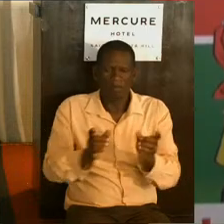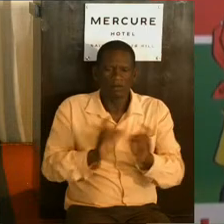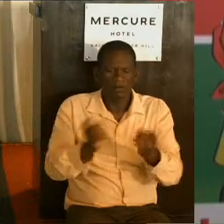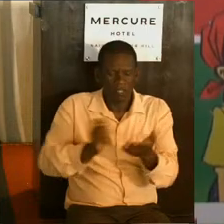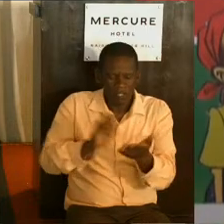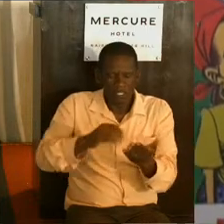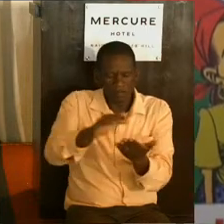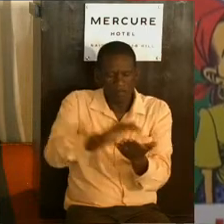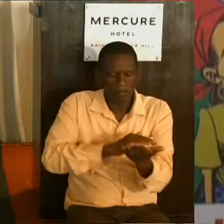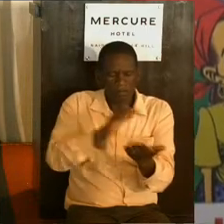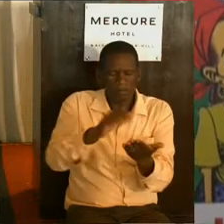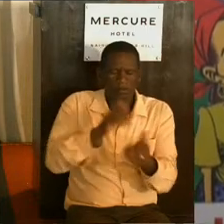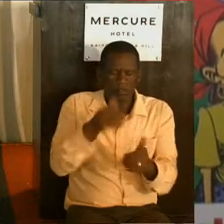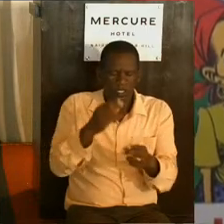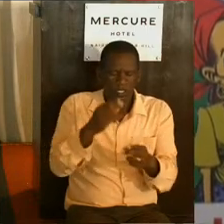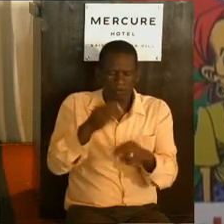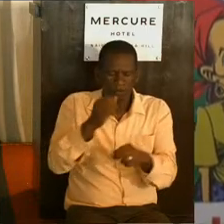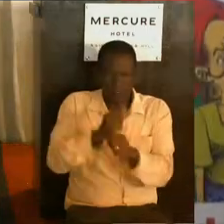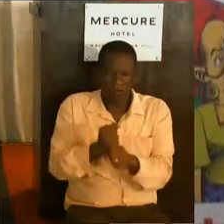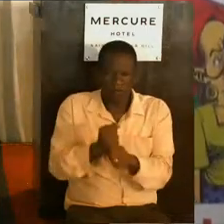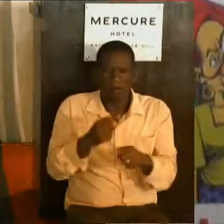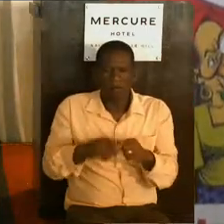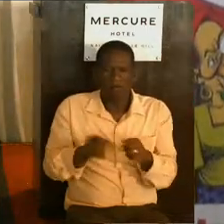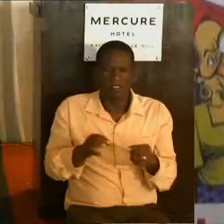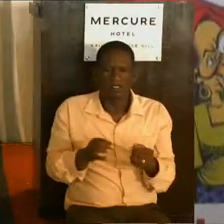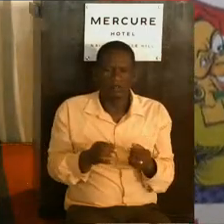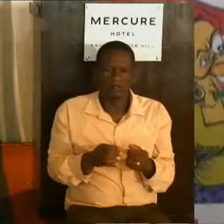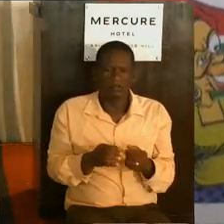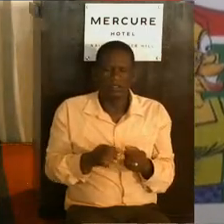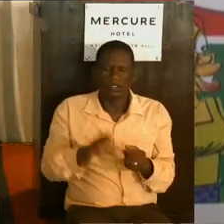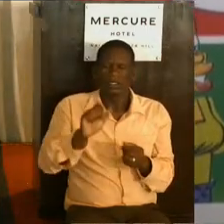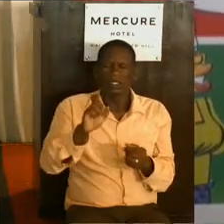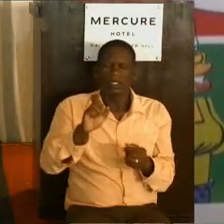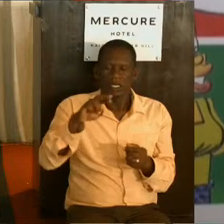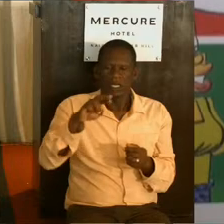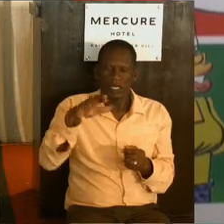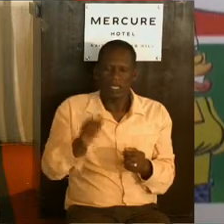pages that will cause stars that will hold Stars dying as Thomas